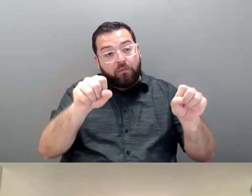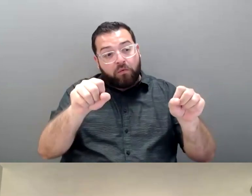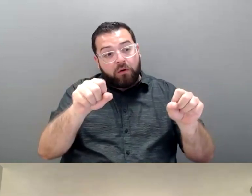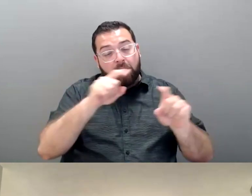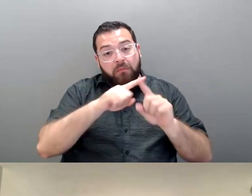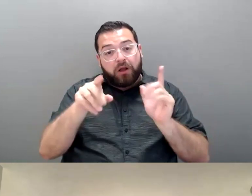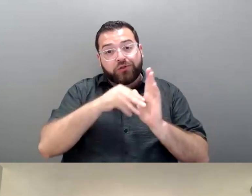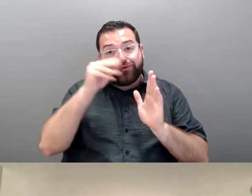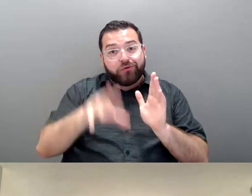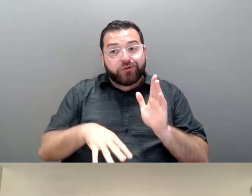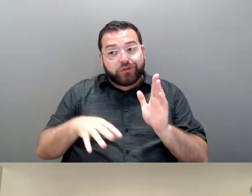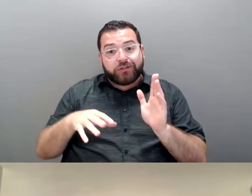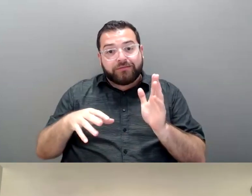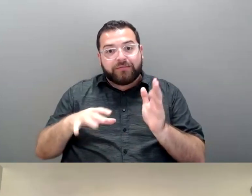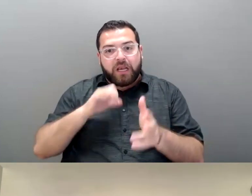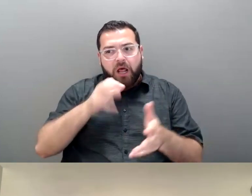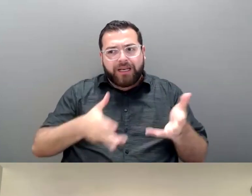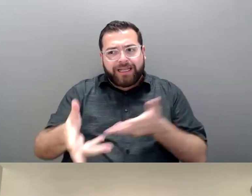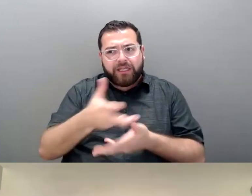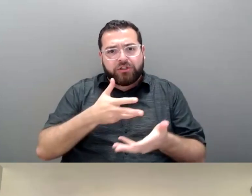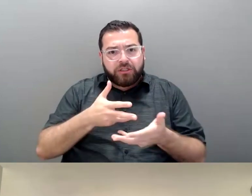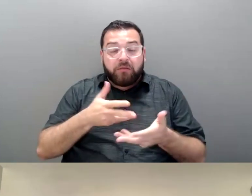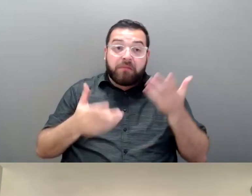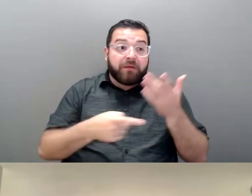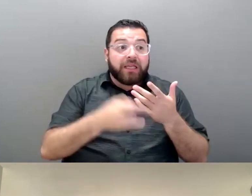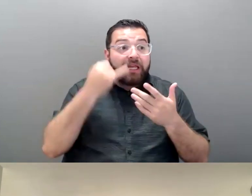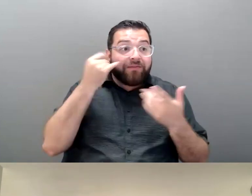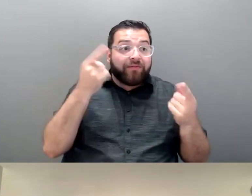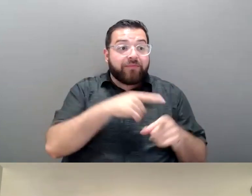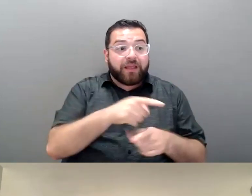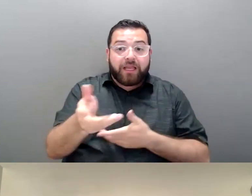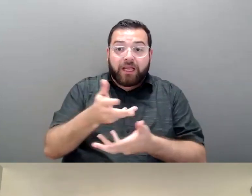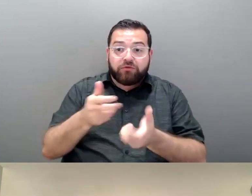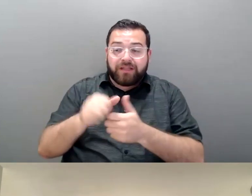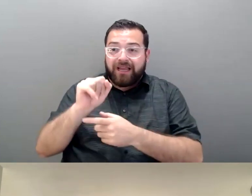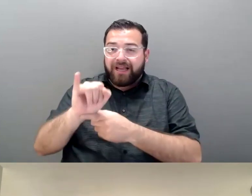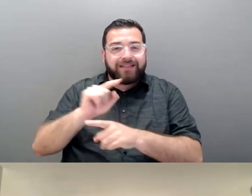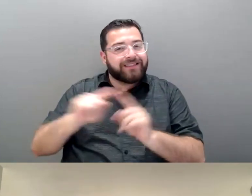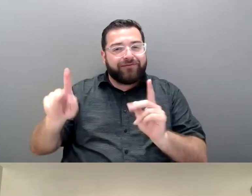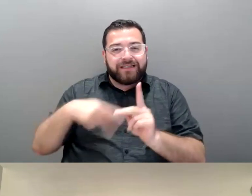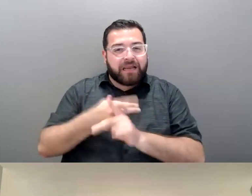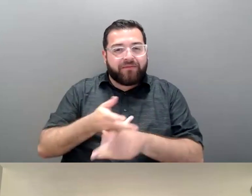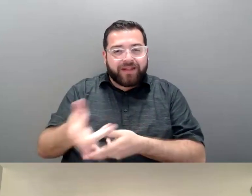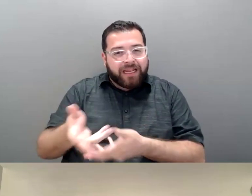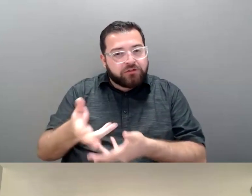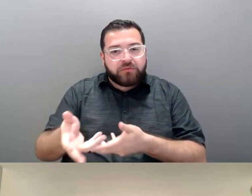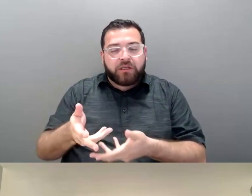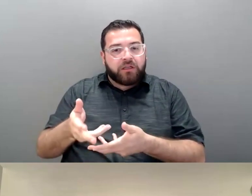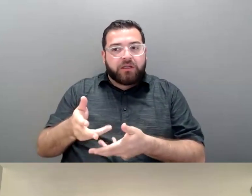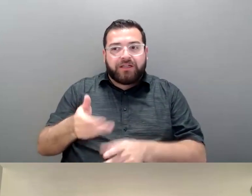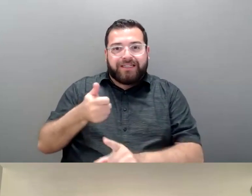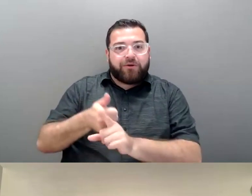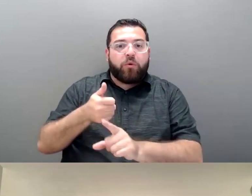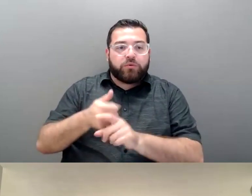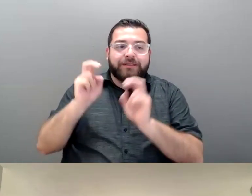like not engaging. And even if they were to engage with the AI, it's a different type of engagement, it's its own